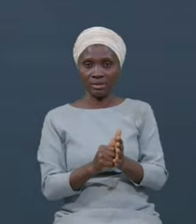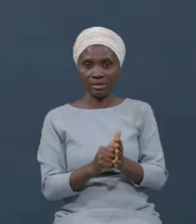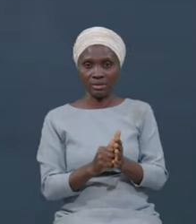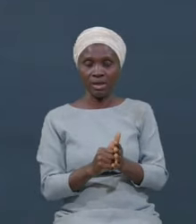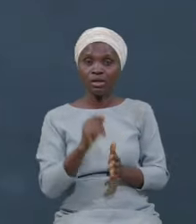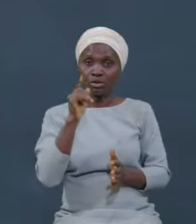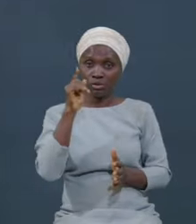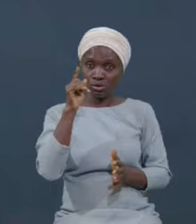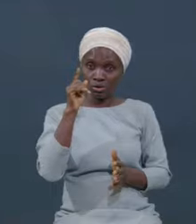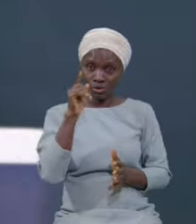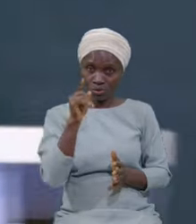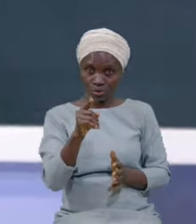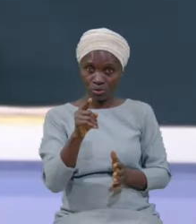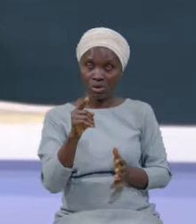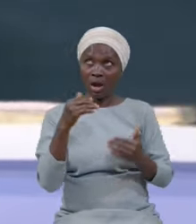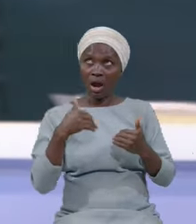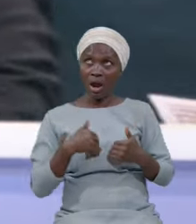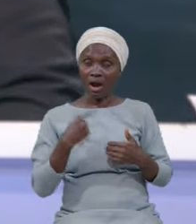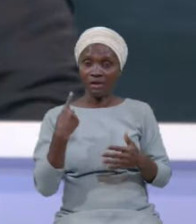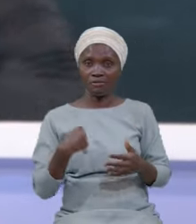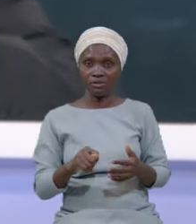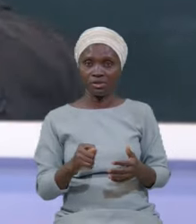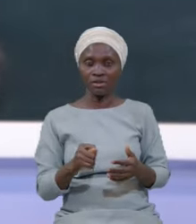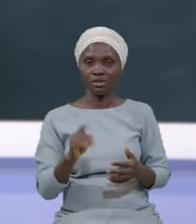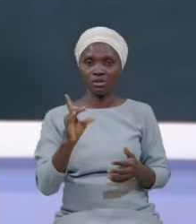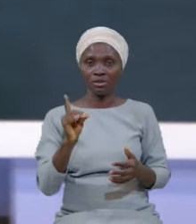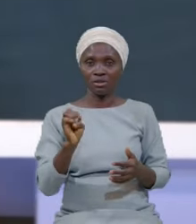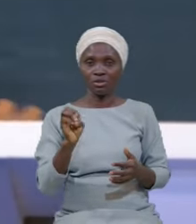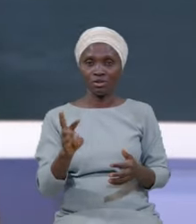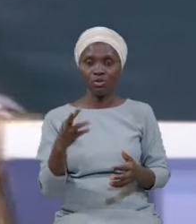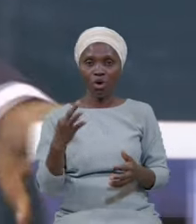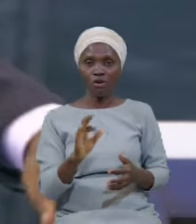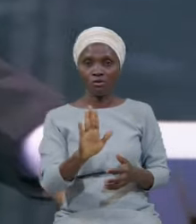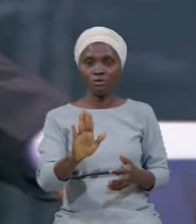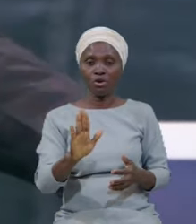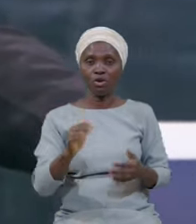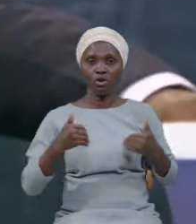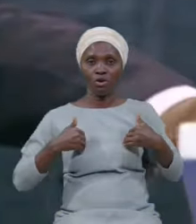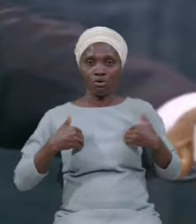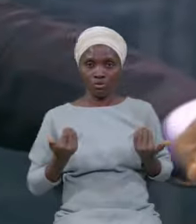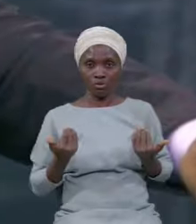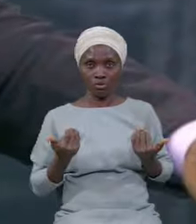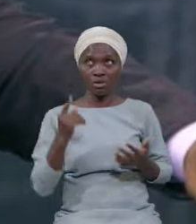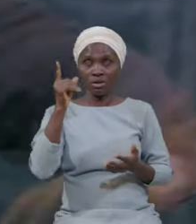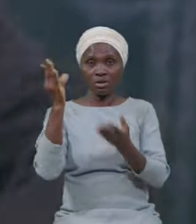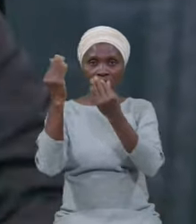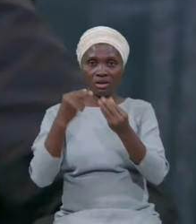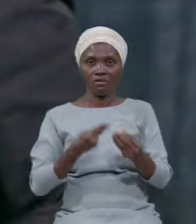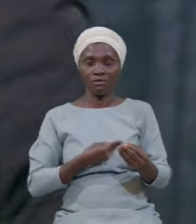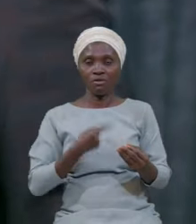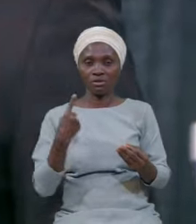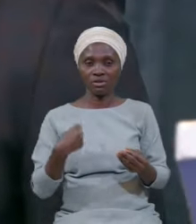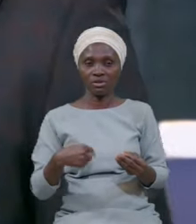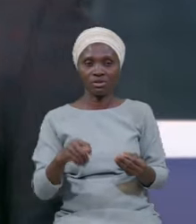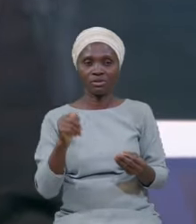the dew of thy youth. He gives us the dew. He gives us the refreshing of youth